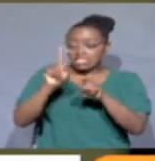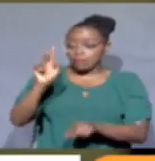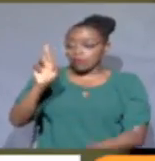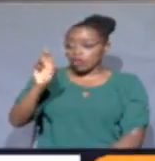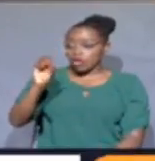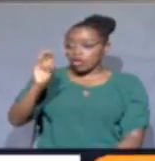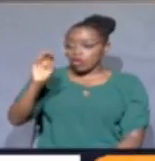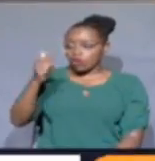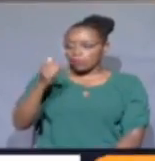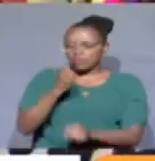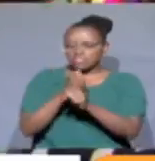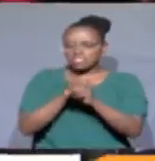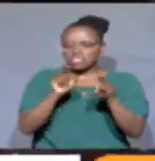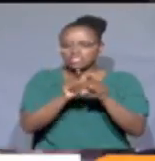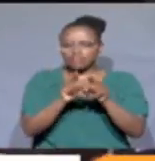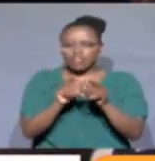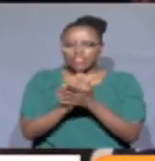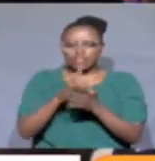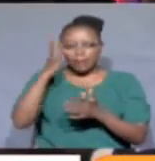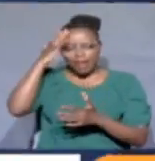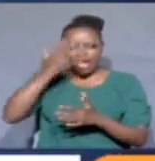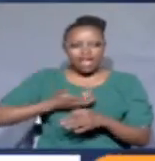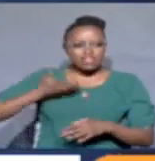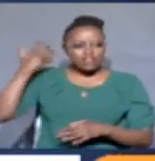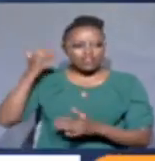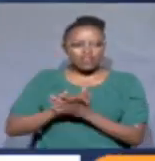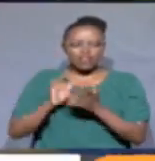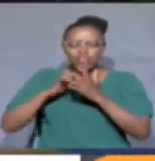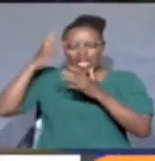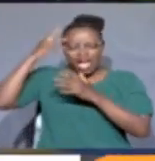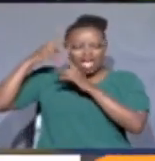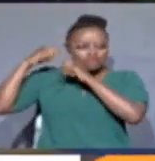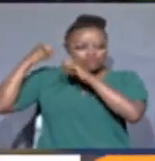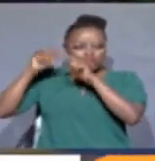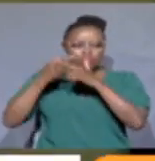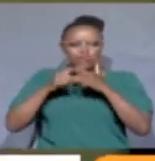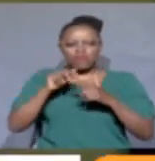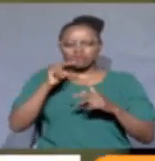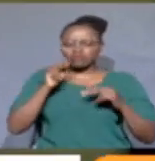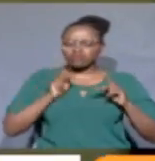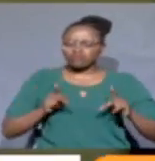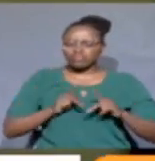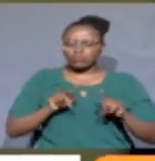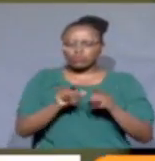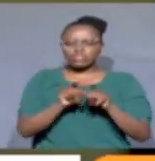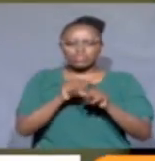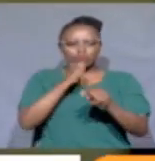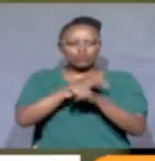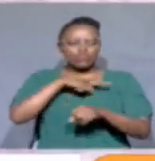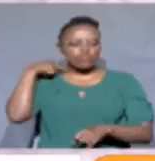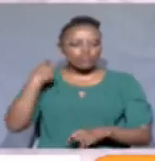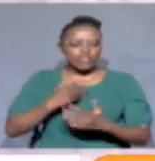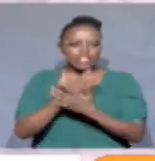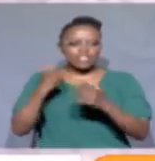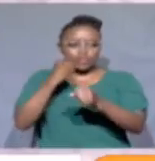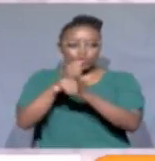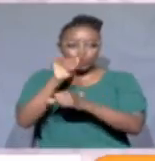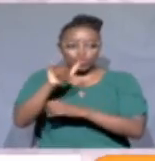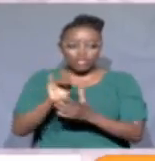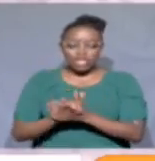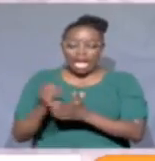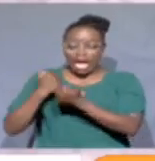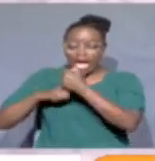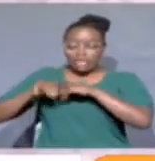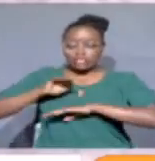because I got to do things like take my head off, be split in half, flip people, do crazy stunts, so I enjoyed that. Acting